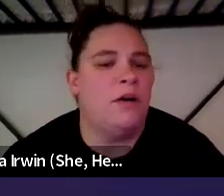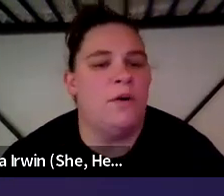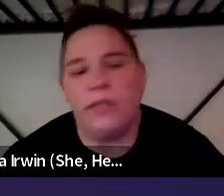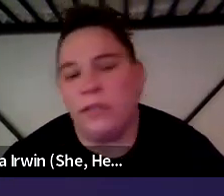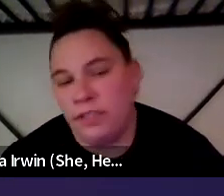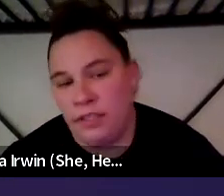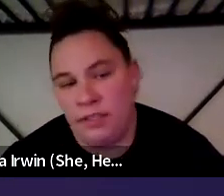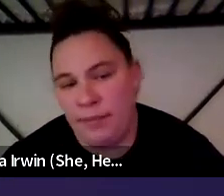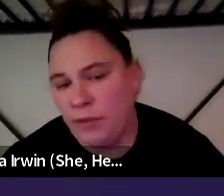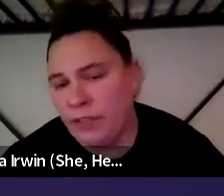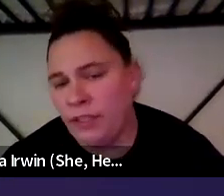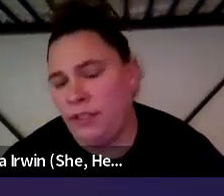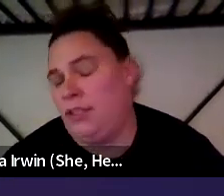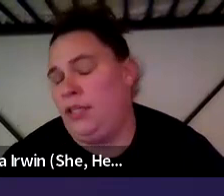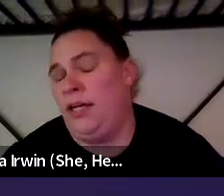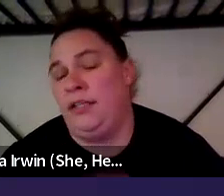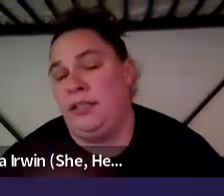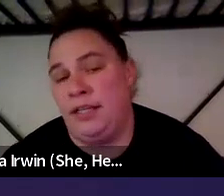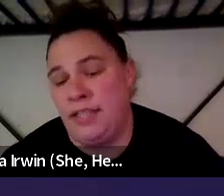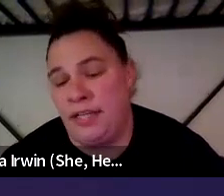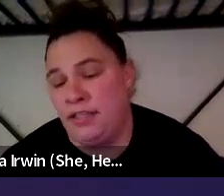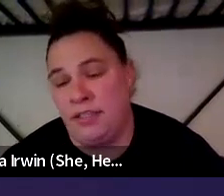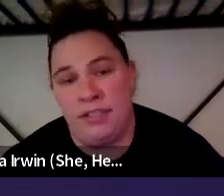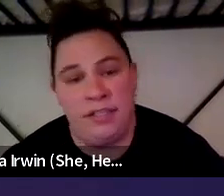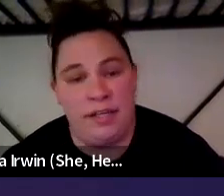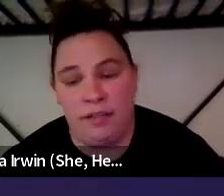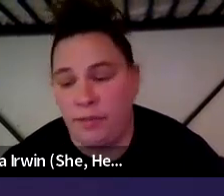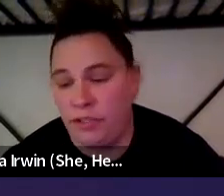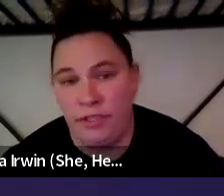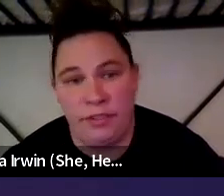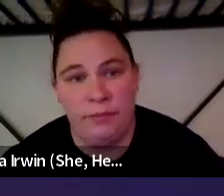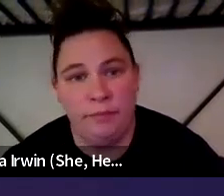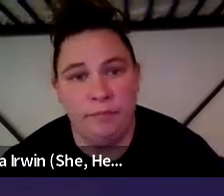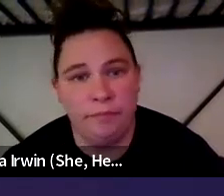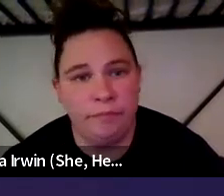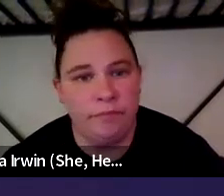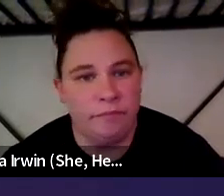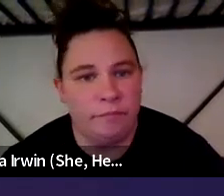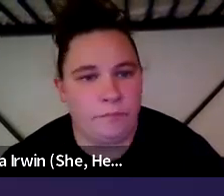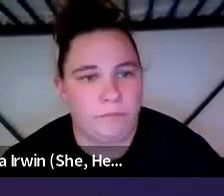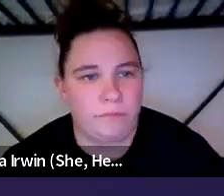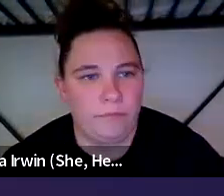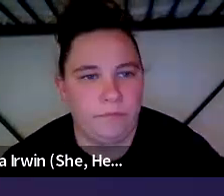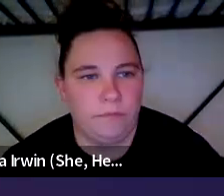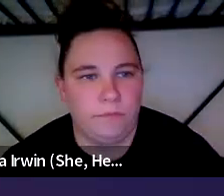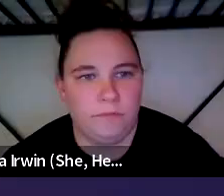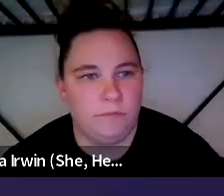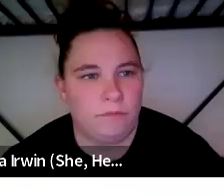800-578-0280, or go to the demo link and contact us and see exactly what you would like to do.